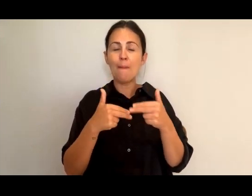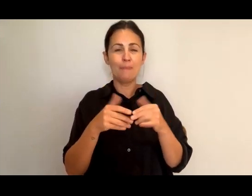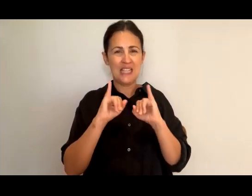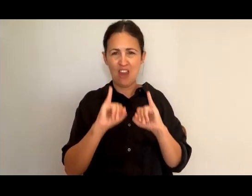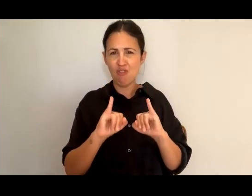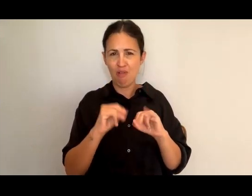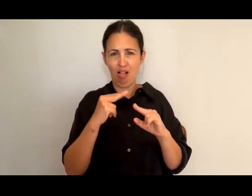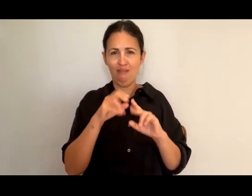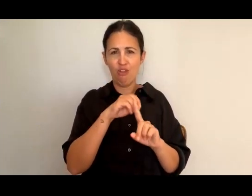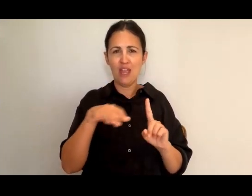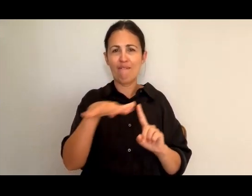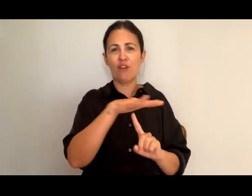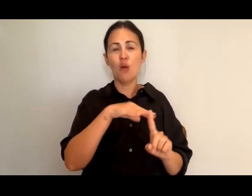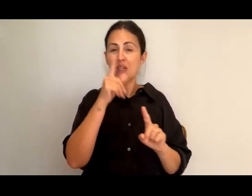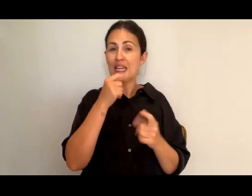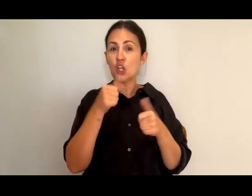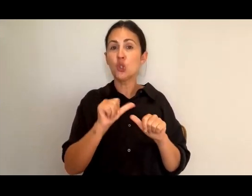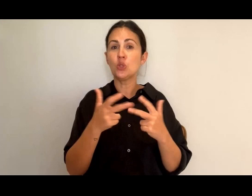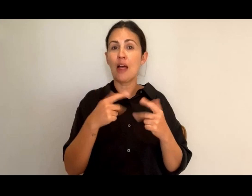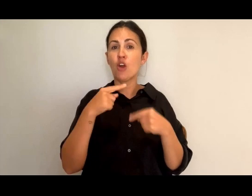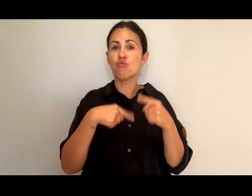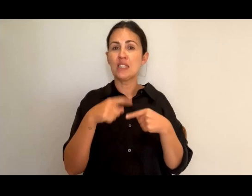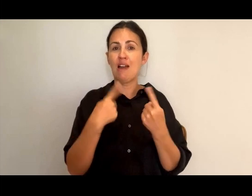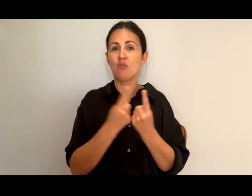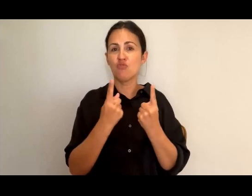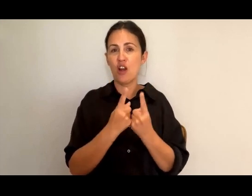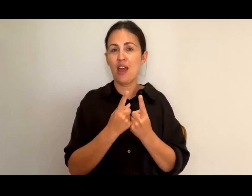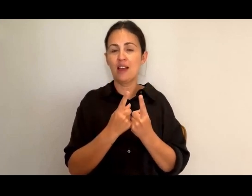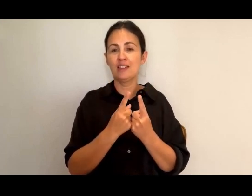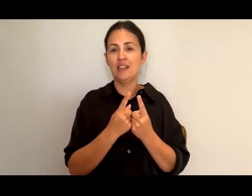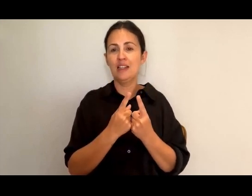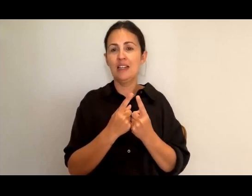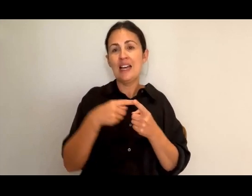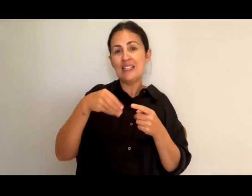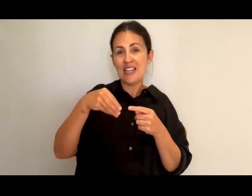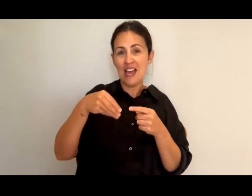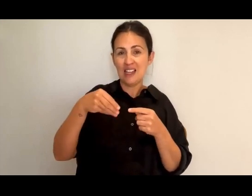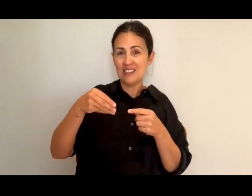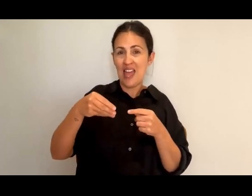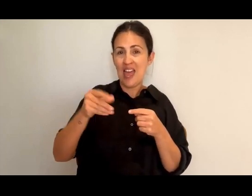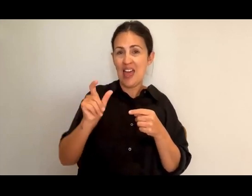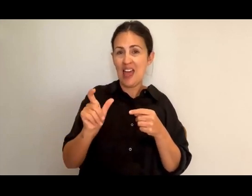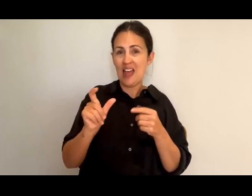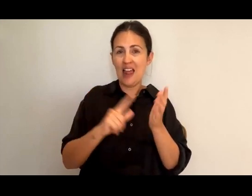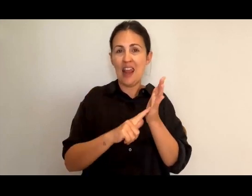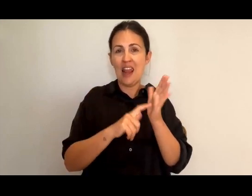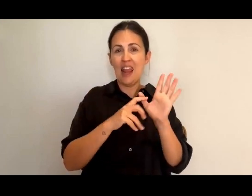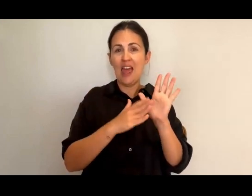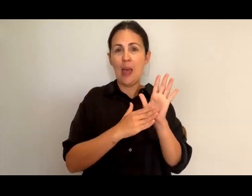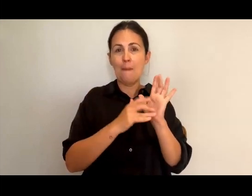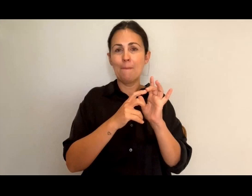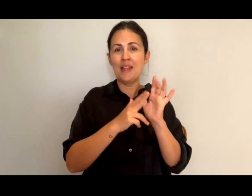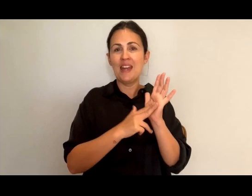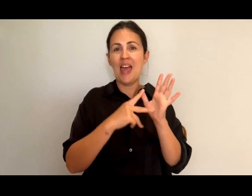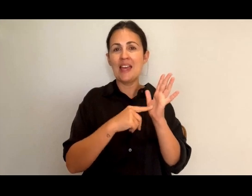recycle products. And for us, even our tags, at one point, the dreaded laminator got a fair bit of use as part of previous Waste to